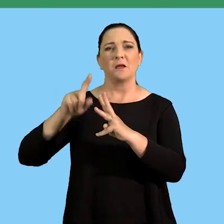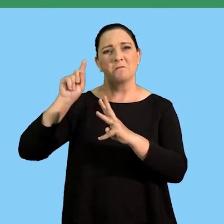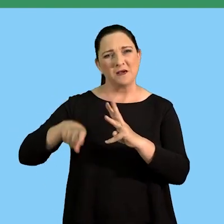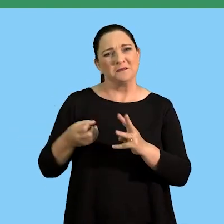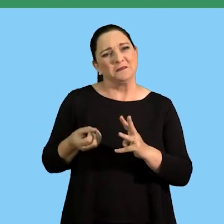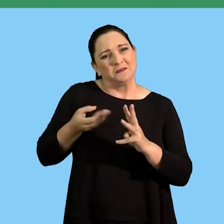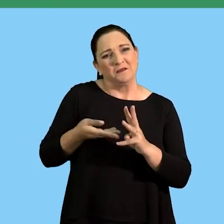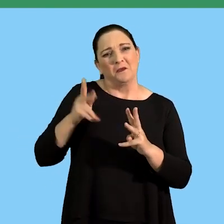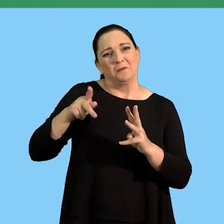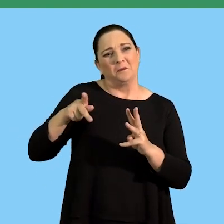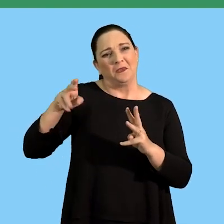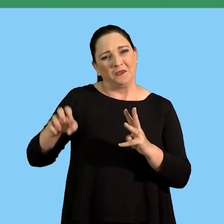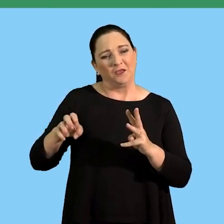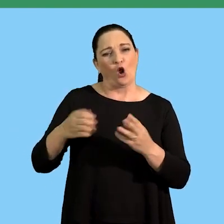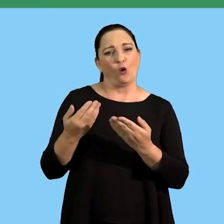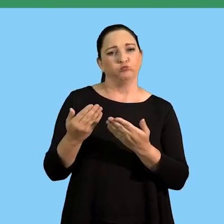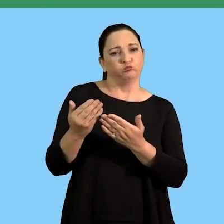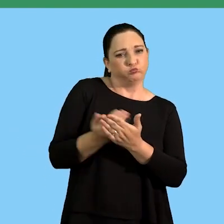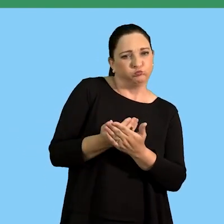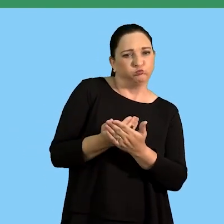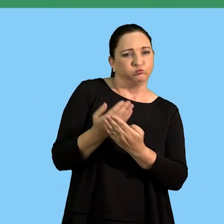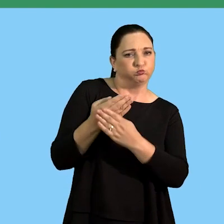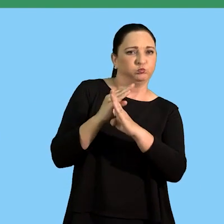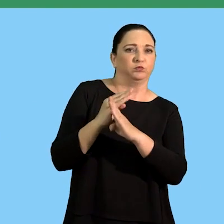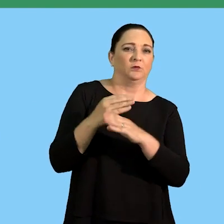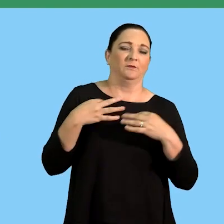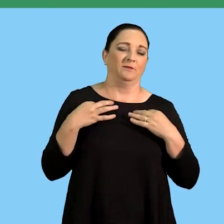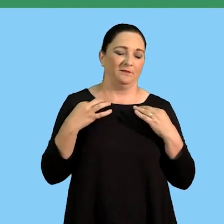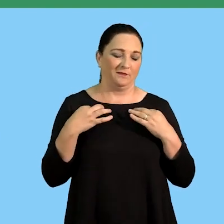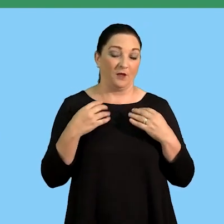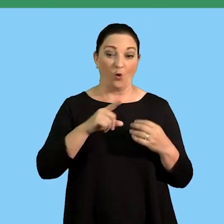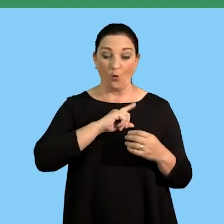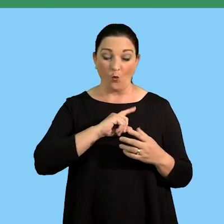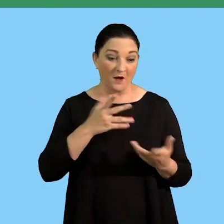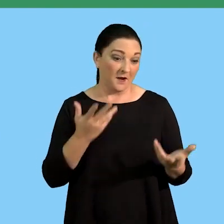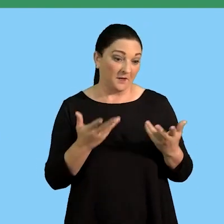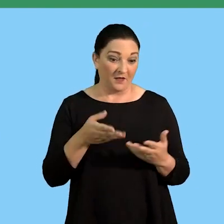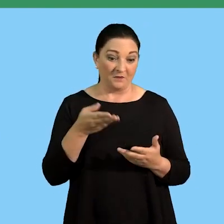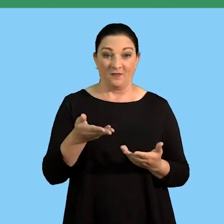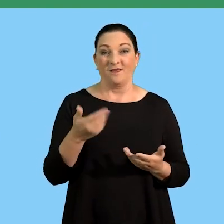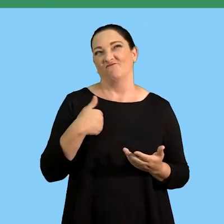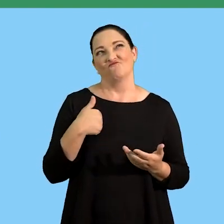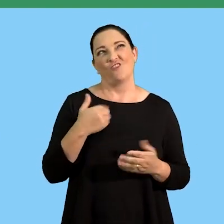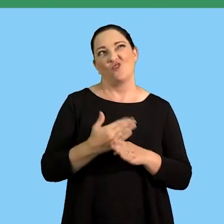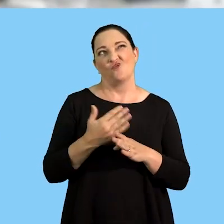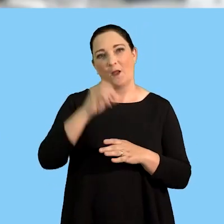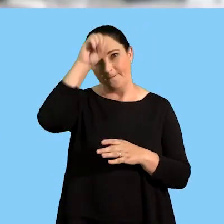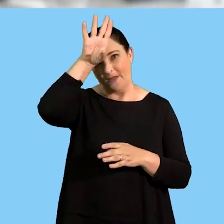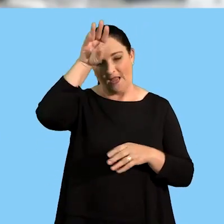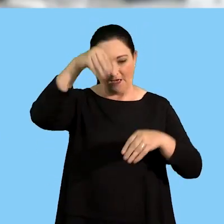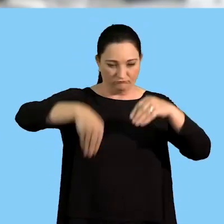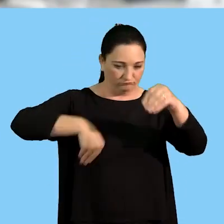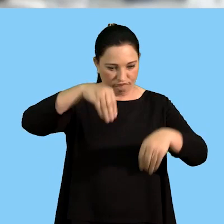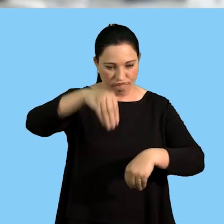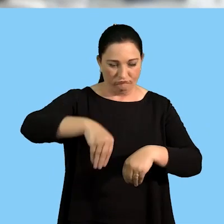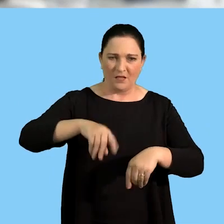gear to protect themselves against potentially dangerous situations. So if I am working in a mine, for instance,